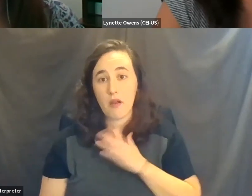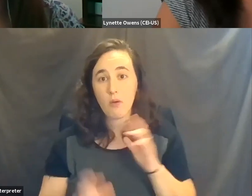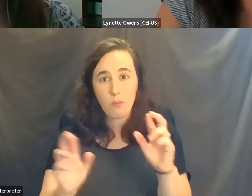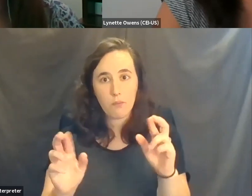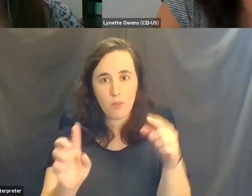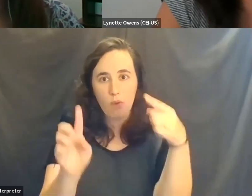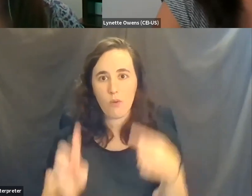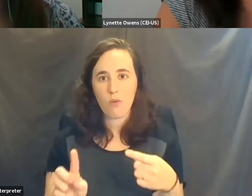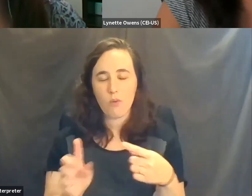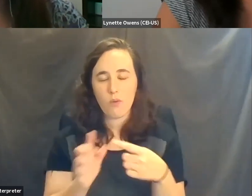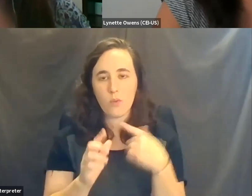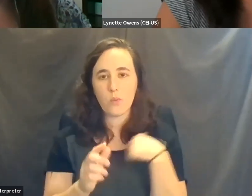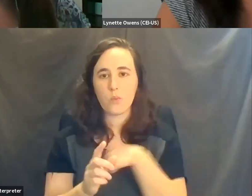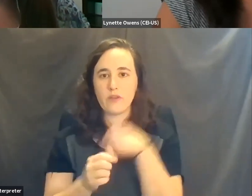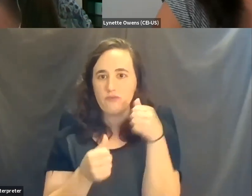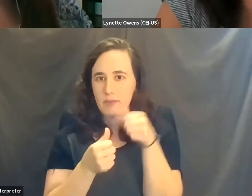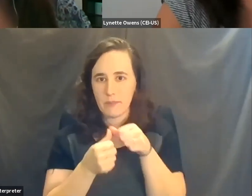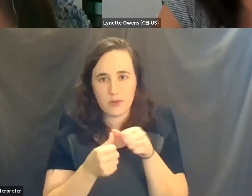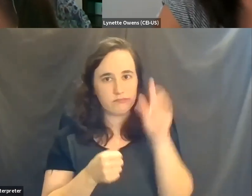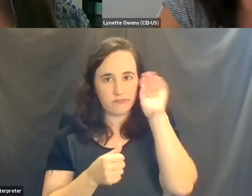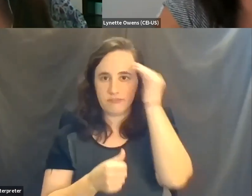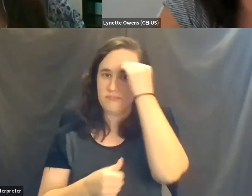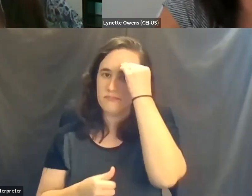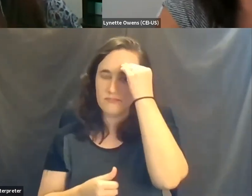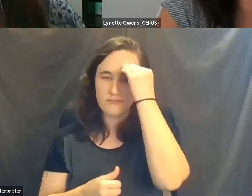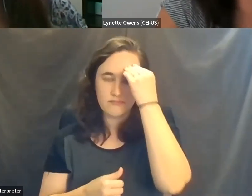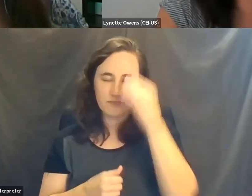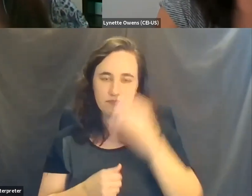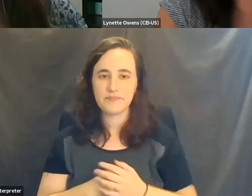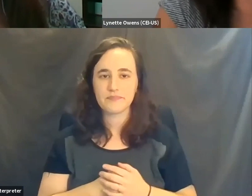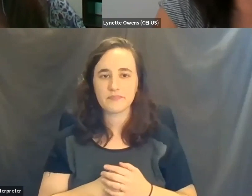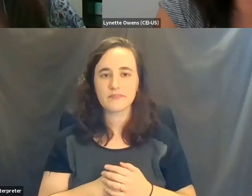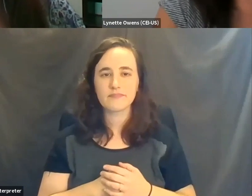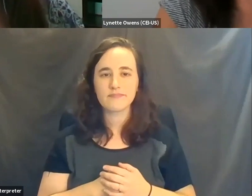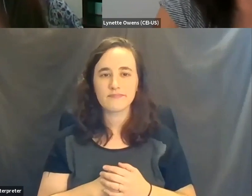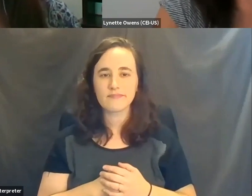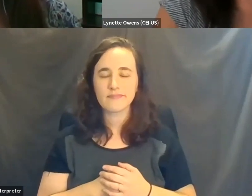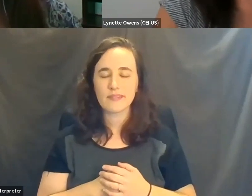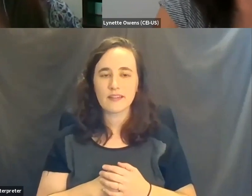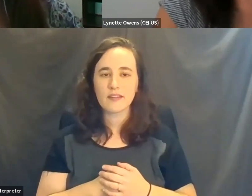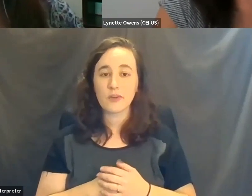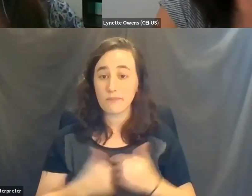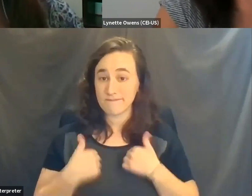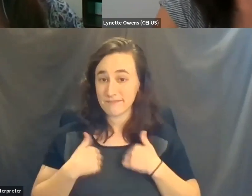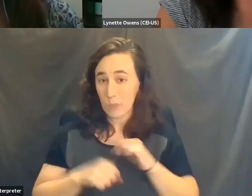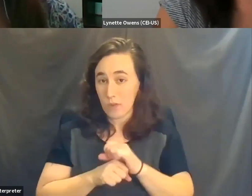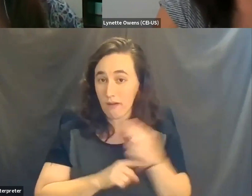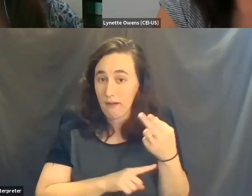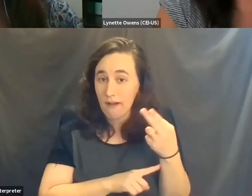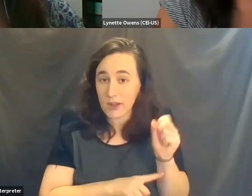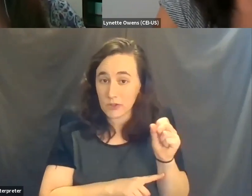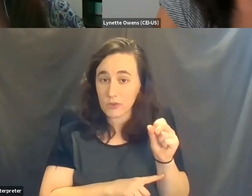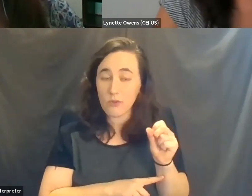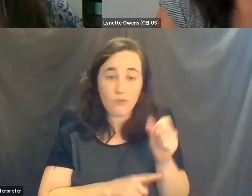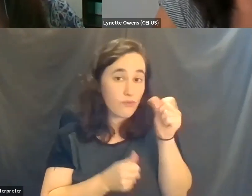And I hope that we remember that it is, I mean, especially I keep thinking about this working in a high school where a high school schedule,